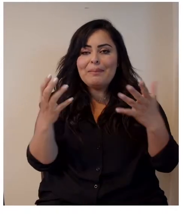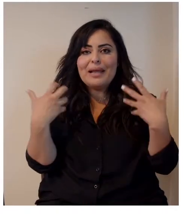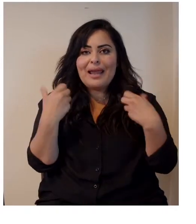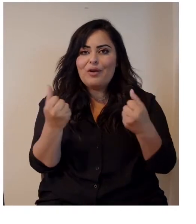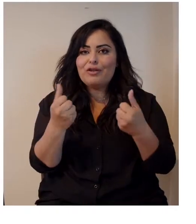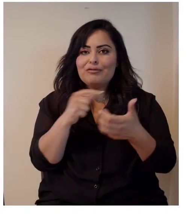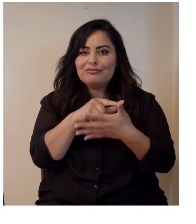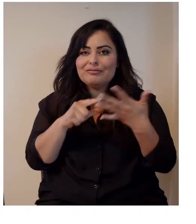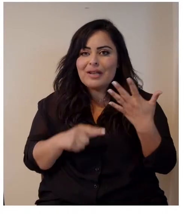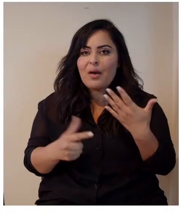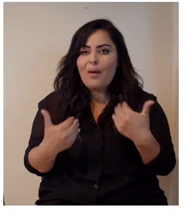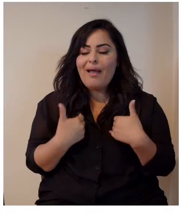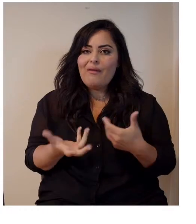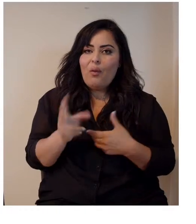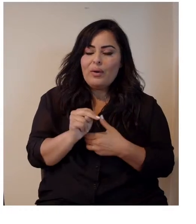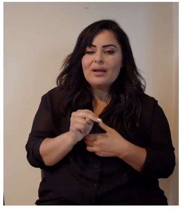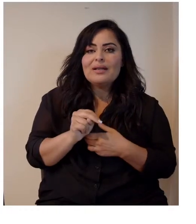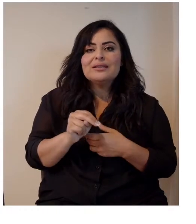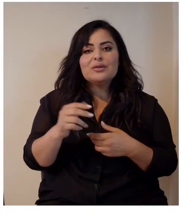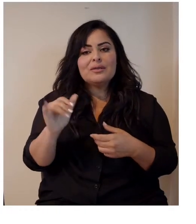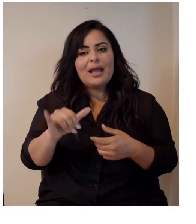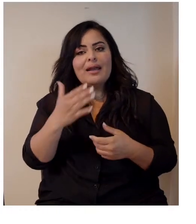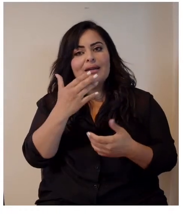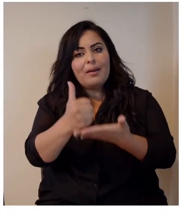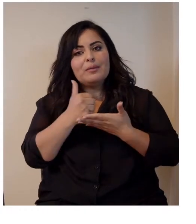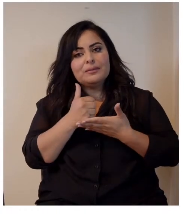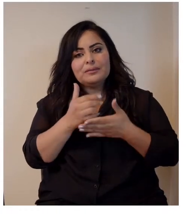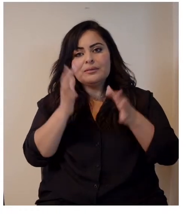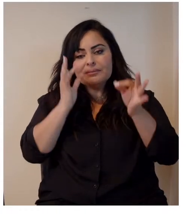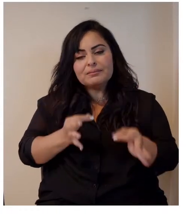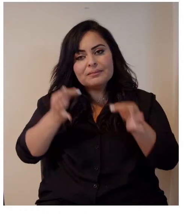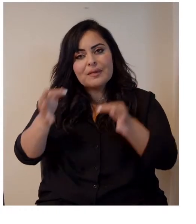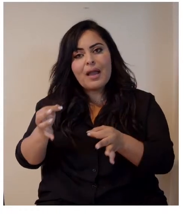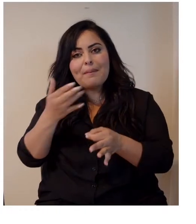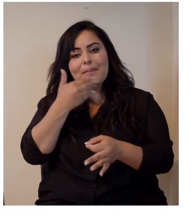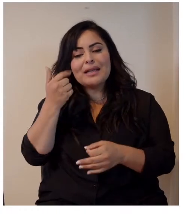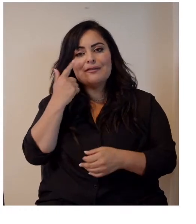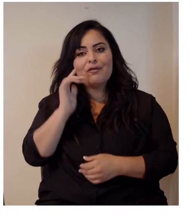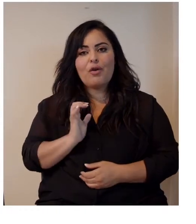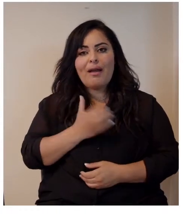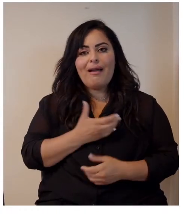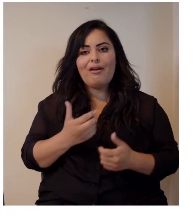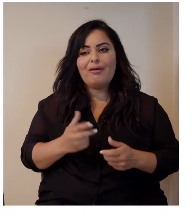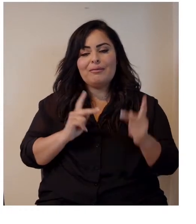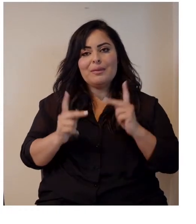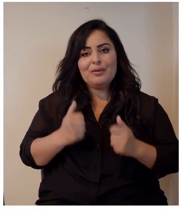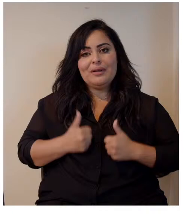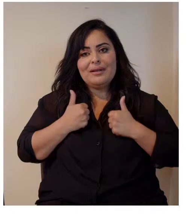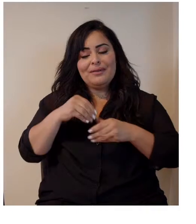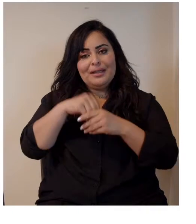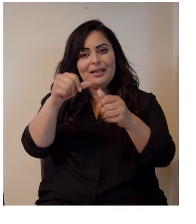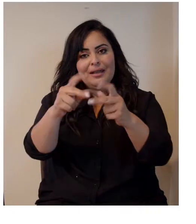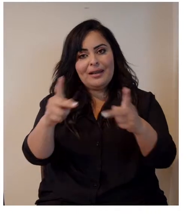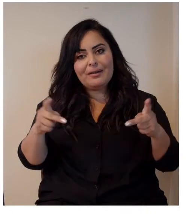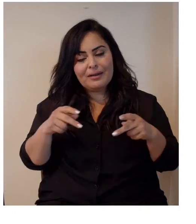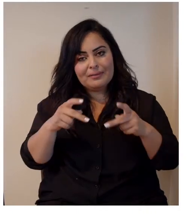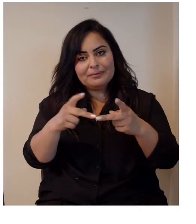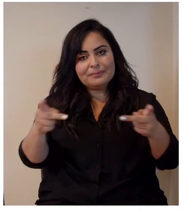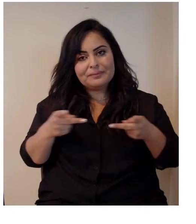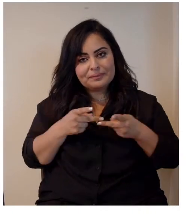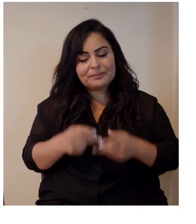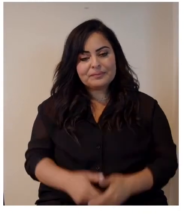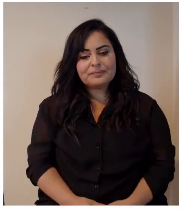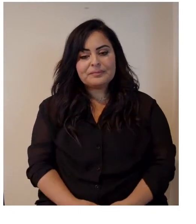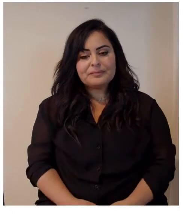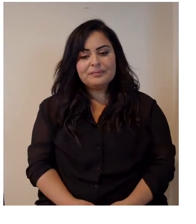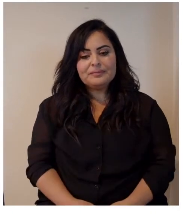us to make decisions based on what is directly best for our residents as we look to repopulate and restore our community. I've